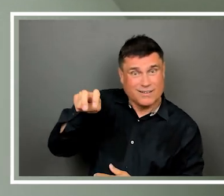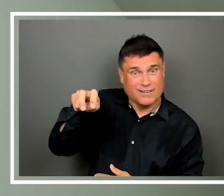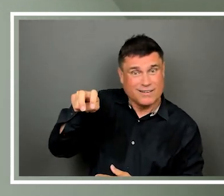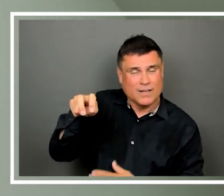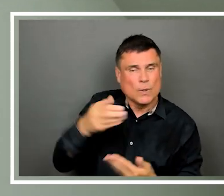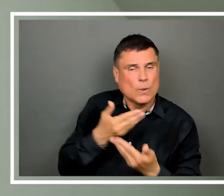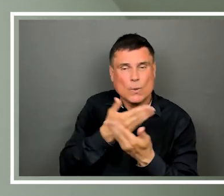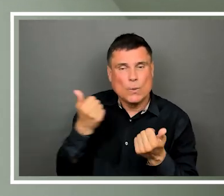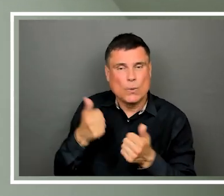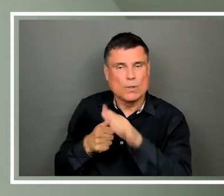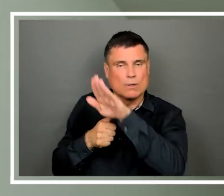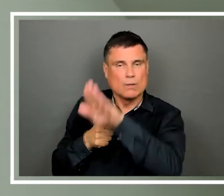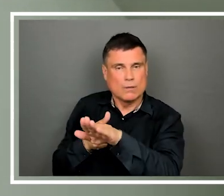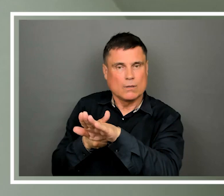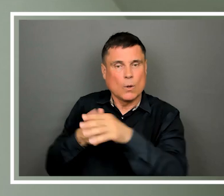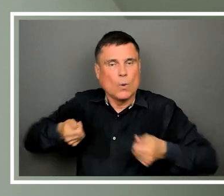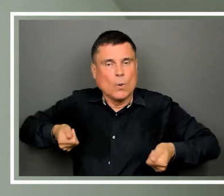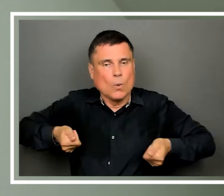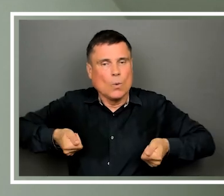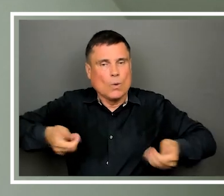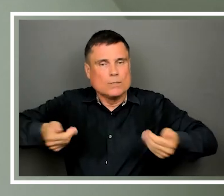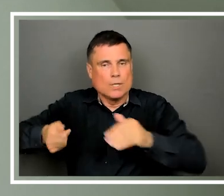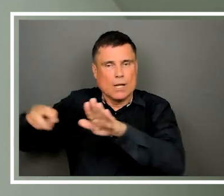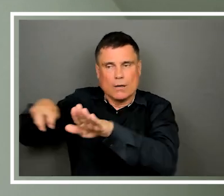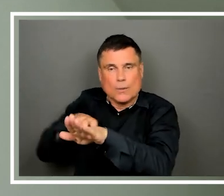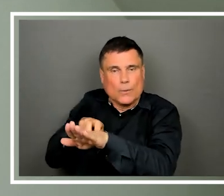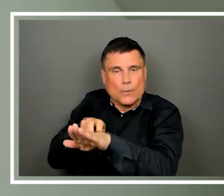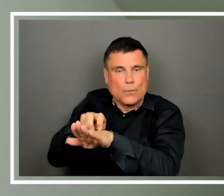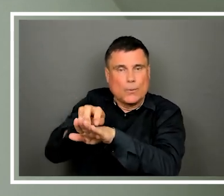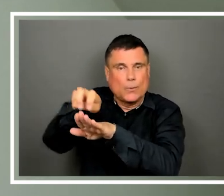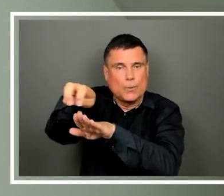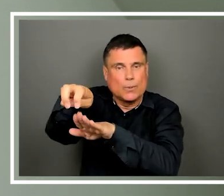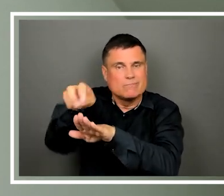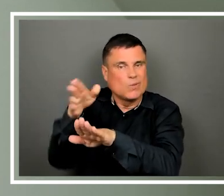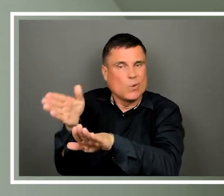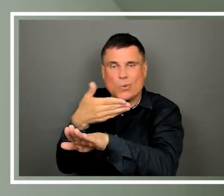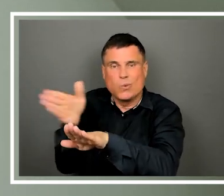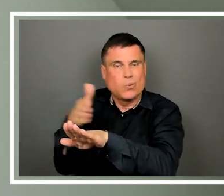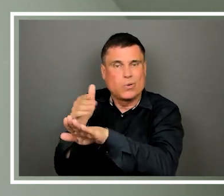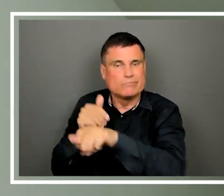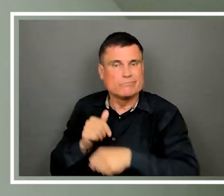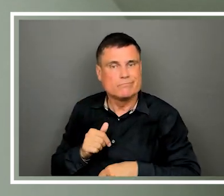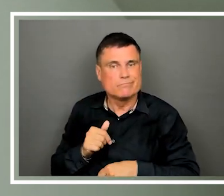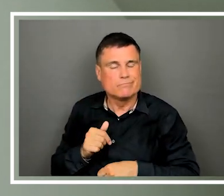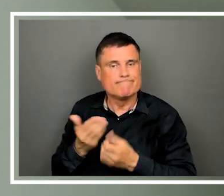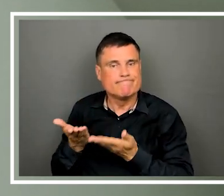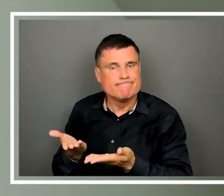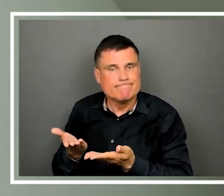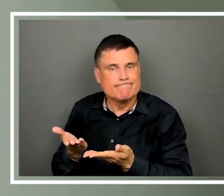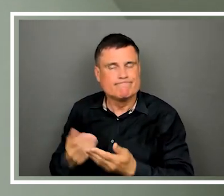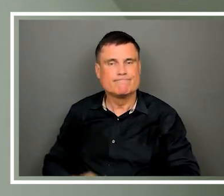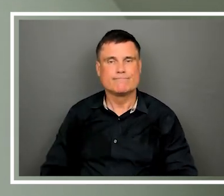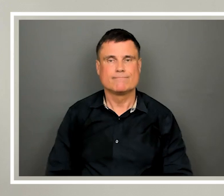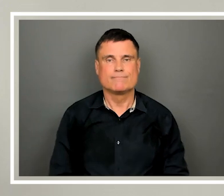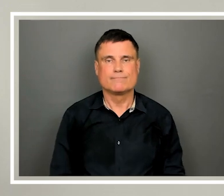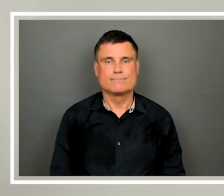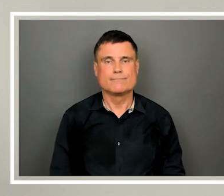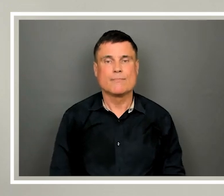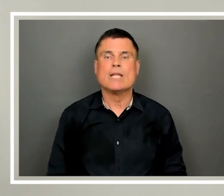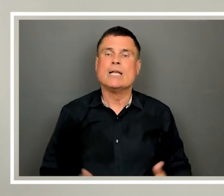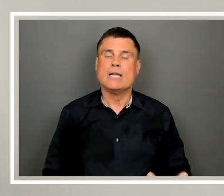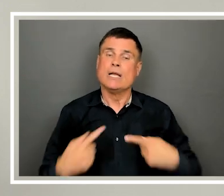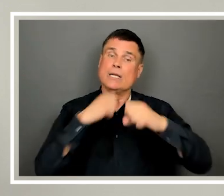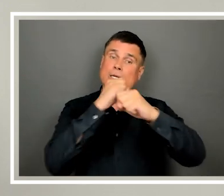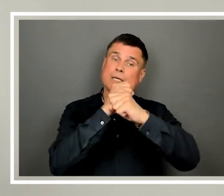wheelchair. I would have to get up from my wheelchair to get into the classroom.